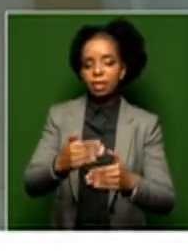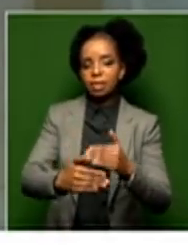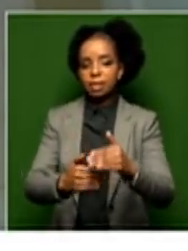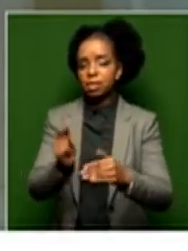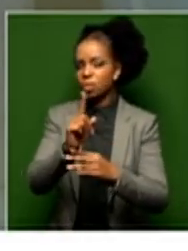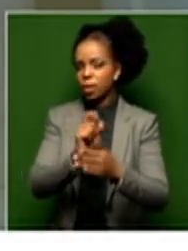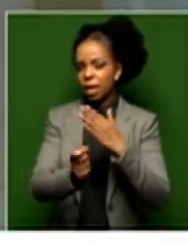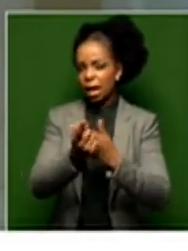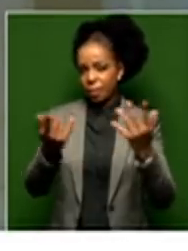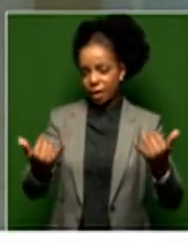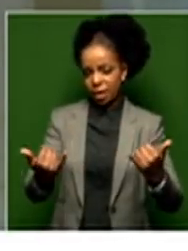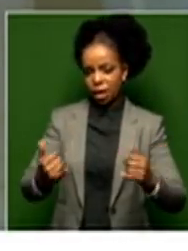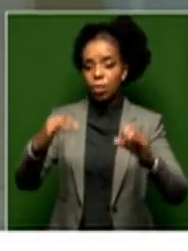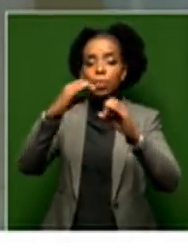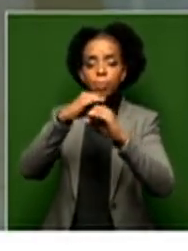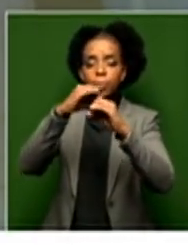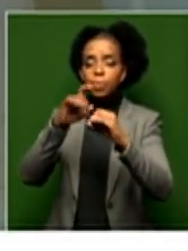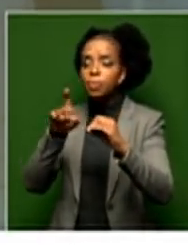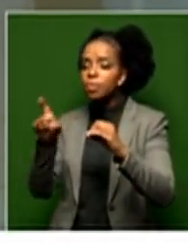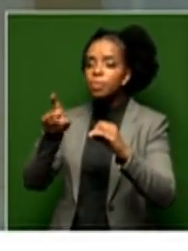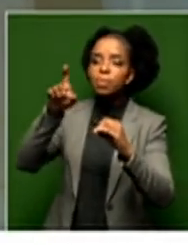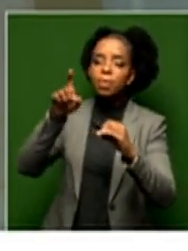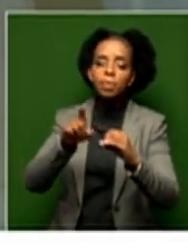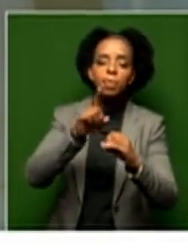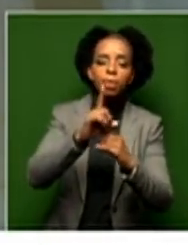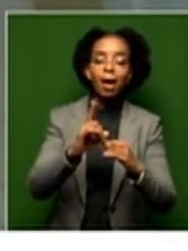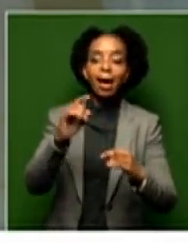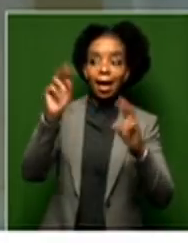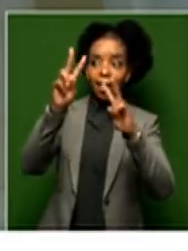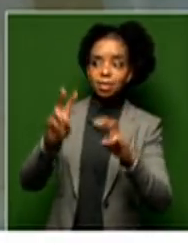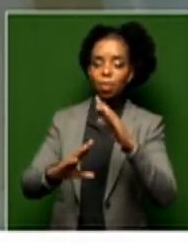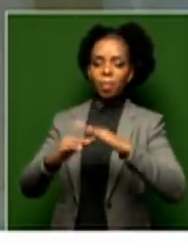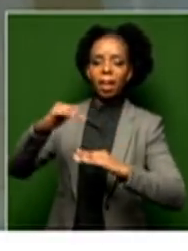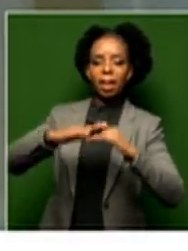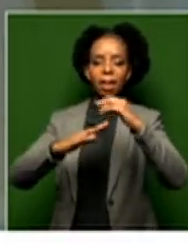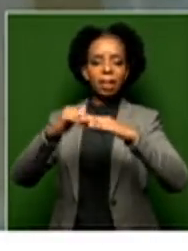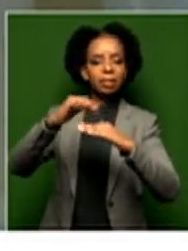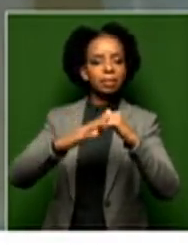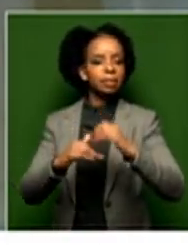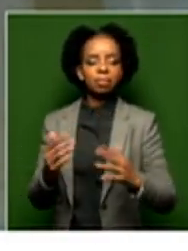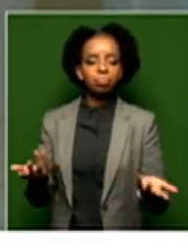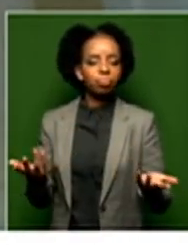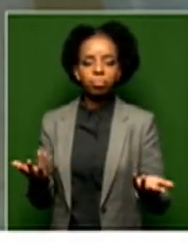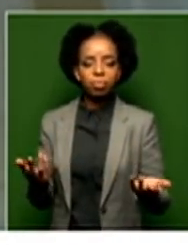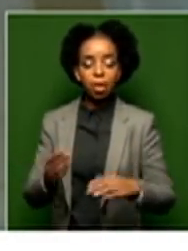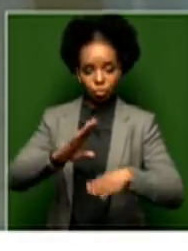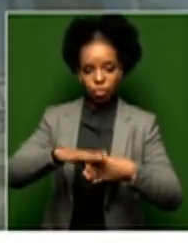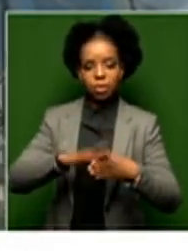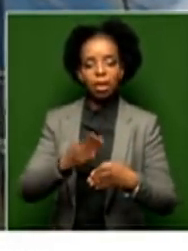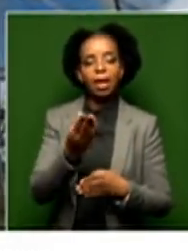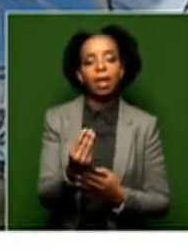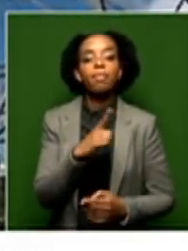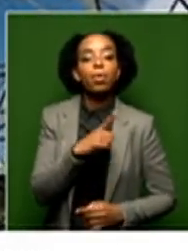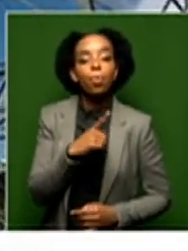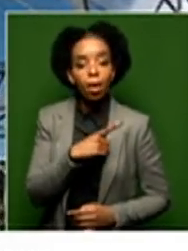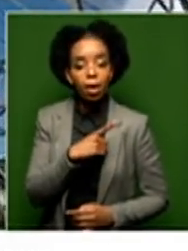none of this is being built by Eskom, and there's good reason for that. Eskom is literally not in a financial position to undertake these kind